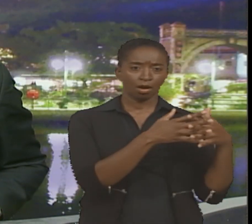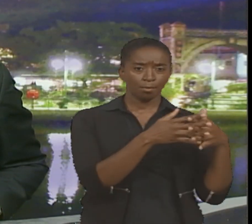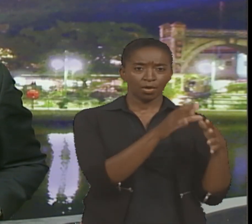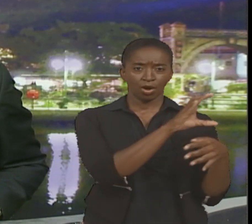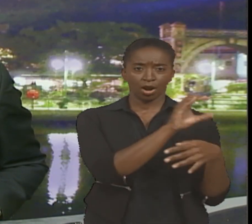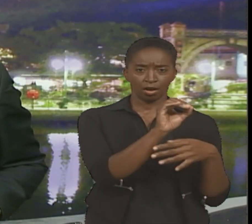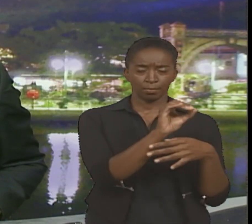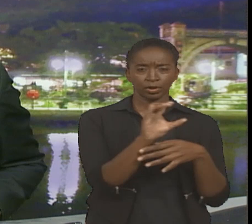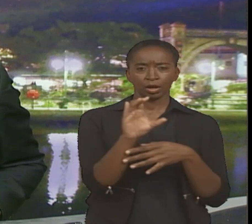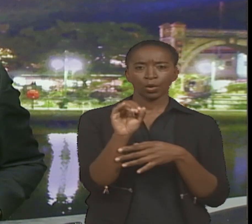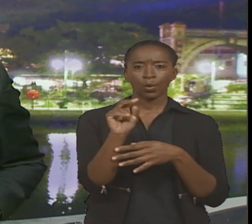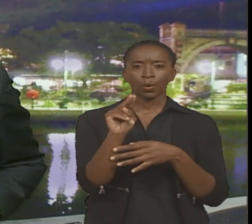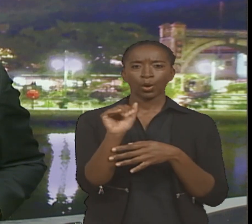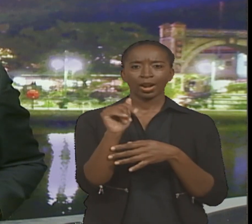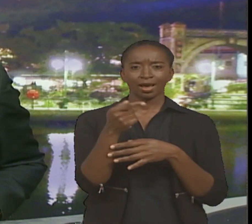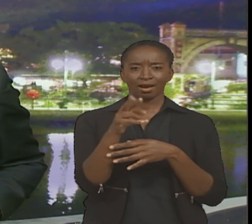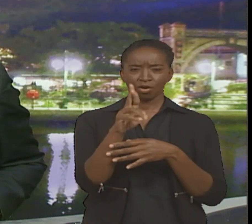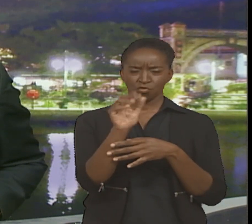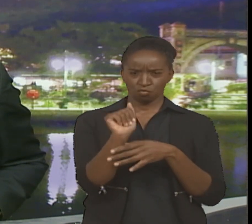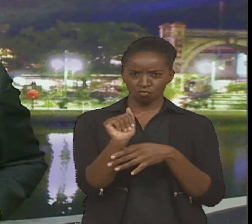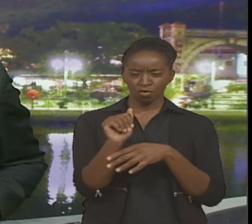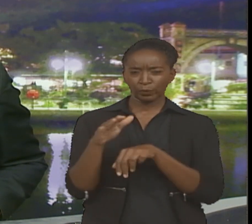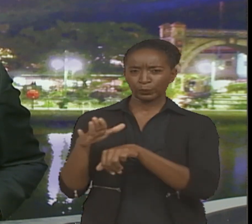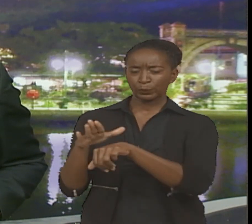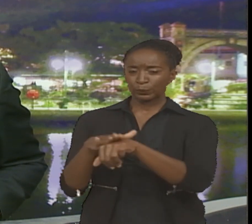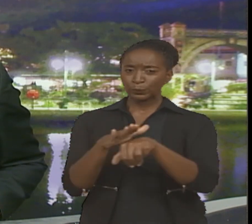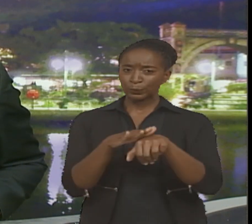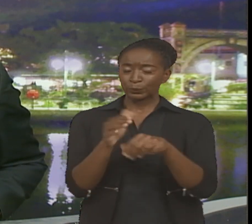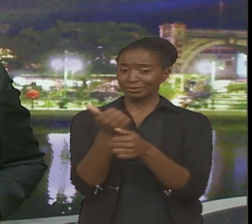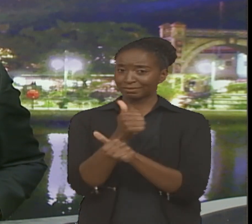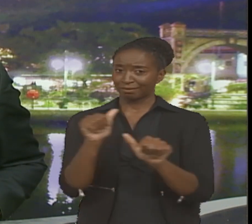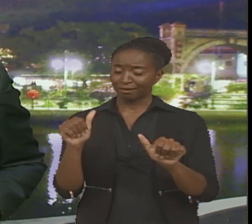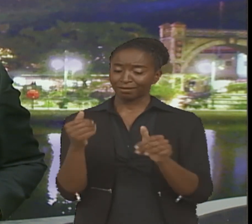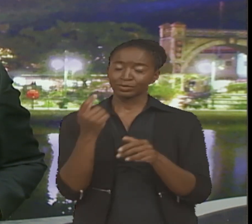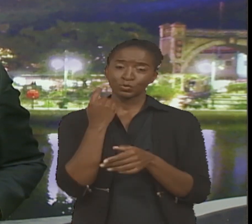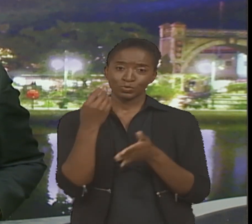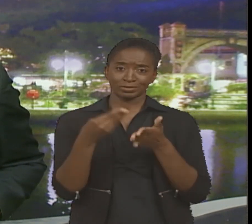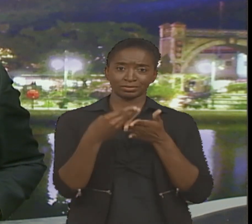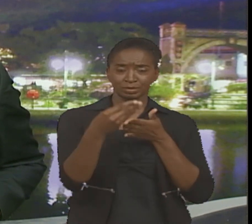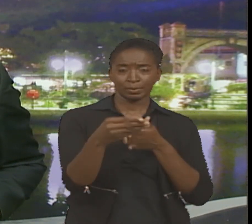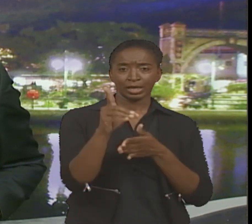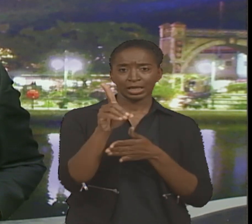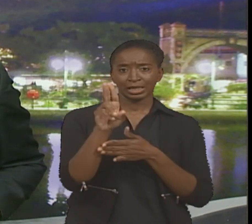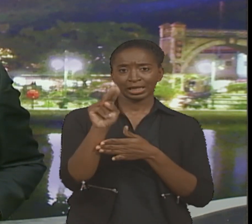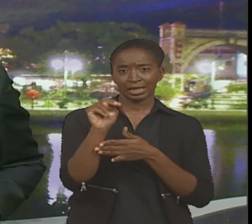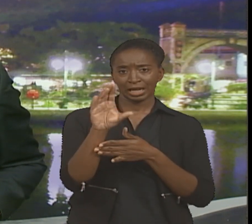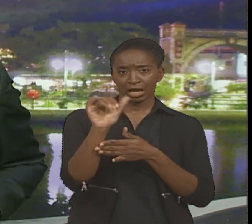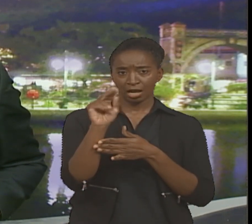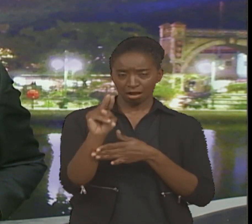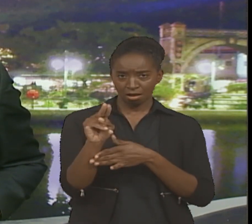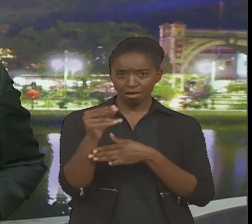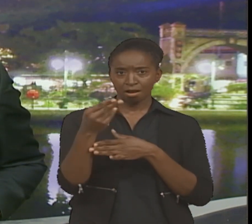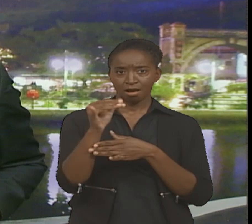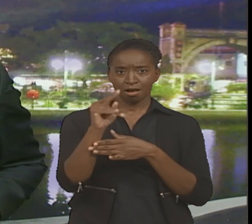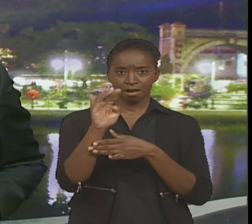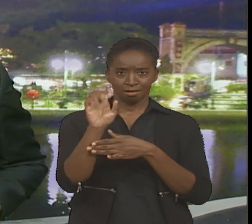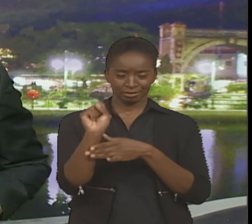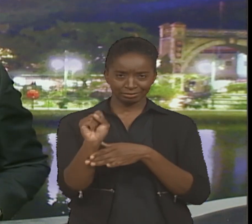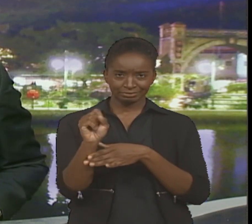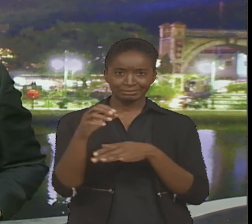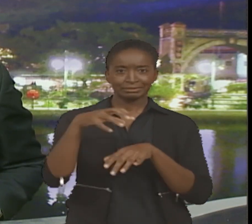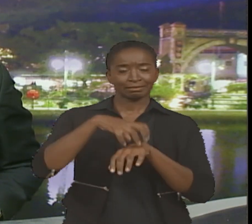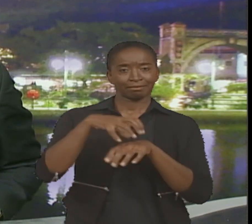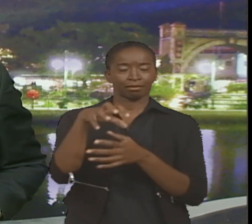U.S.-based packaged food company Conagra Brands is advising customers who purchase Duncan Hines cake mix of a voluntary